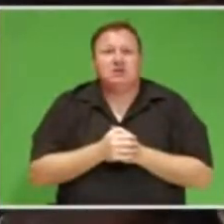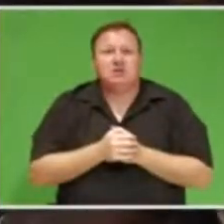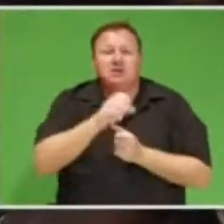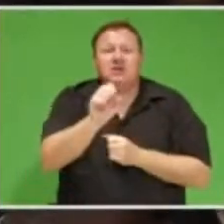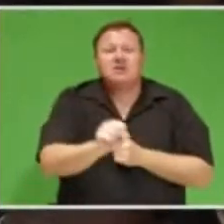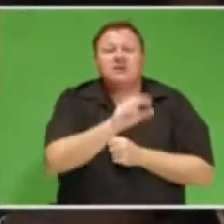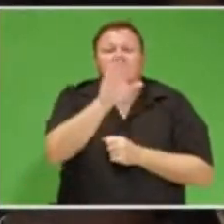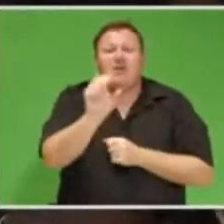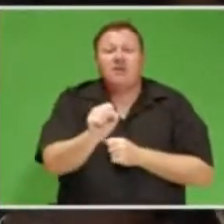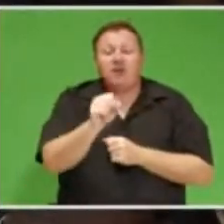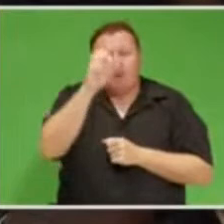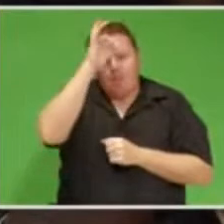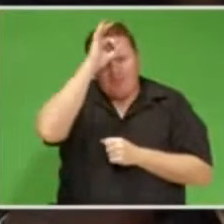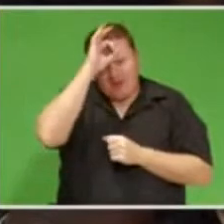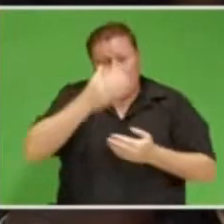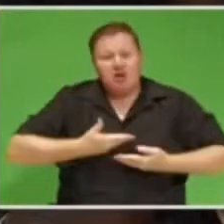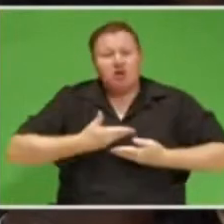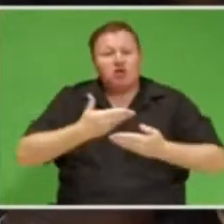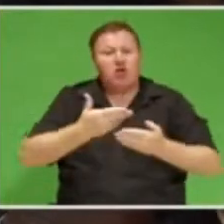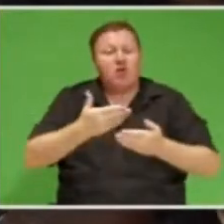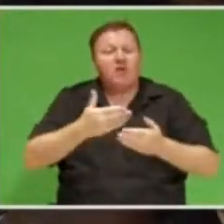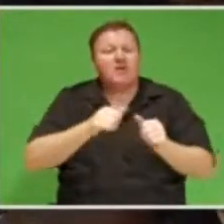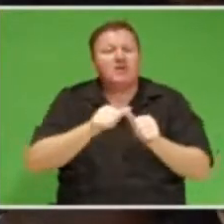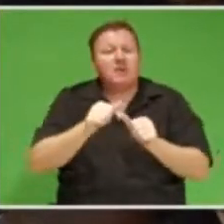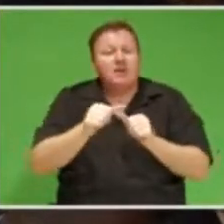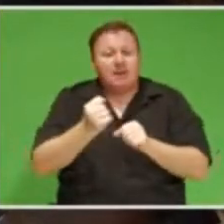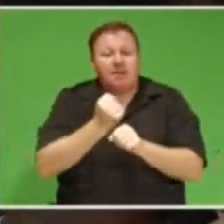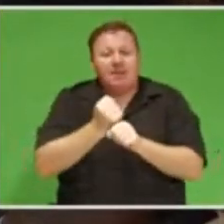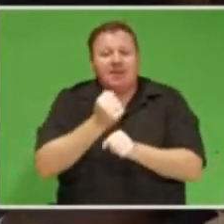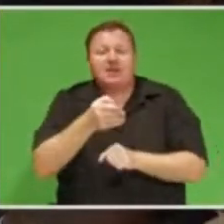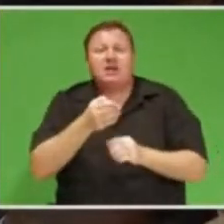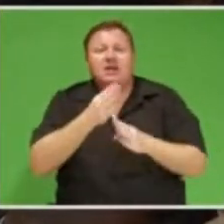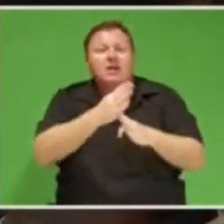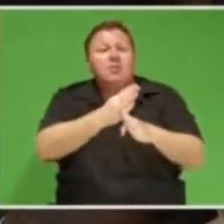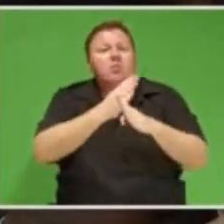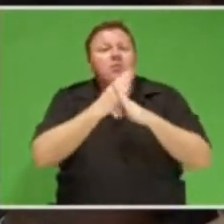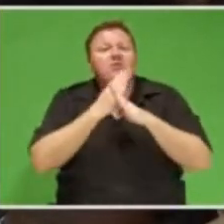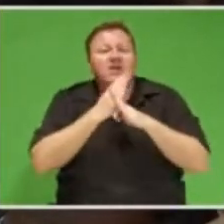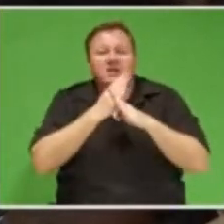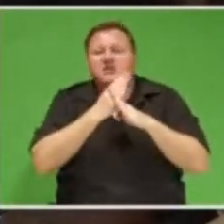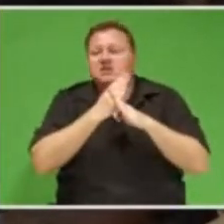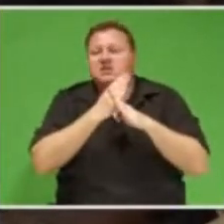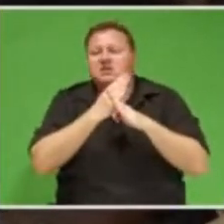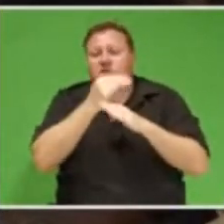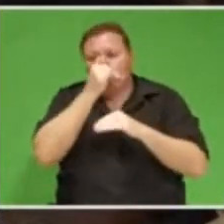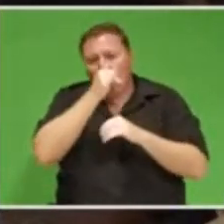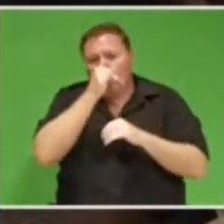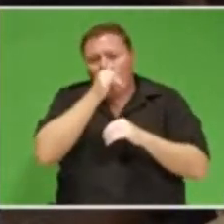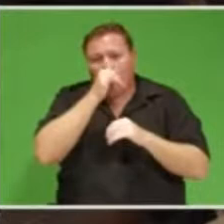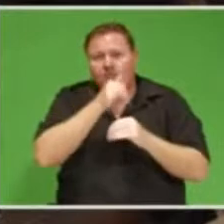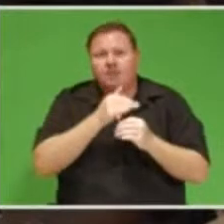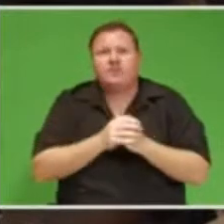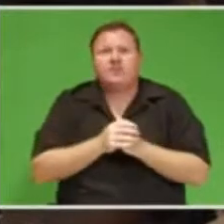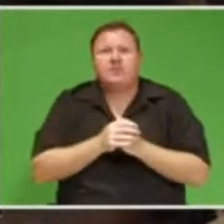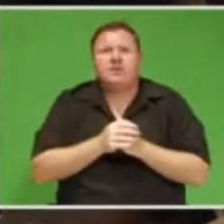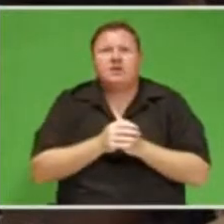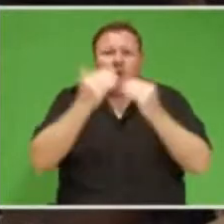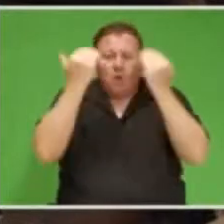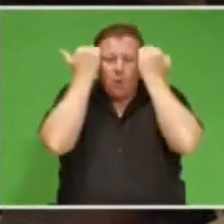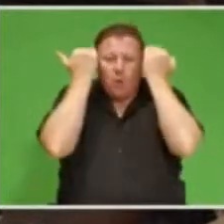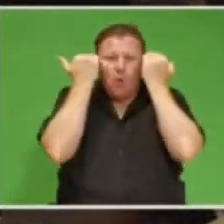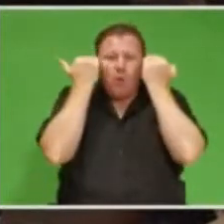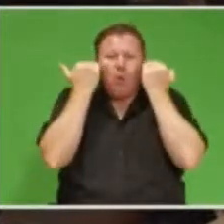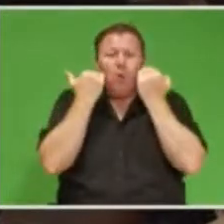Police Service to prevent crime and improving the capacity of the National Prosecuting Authority